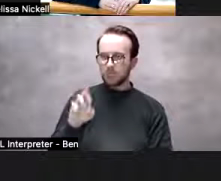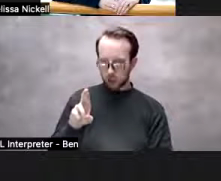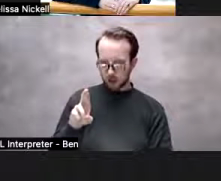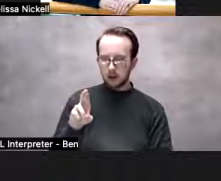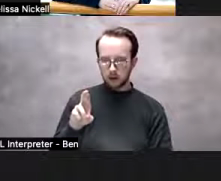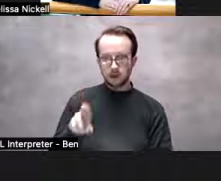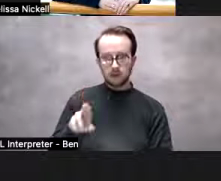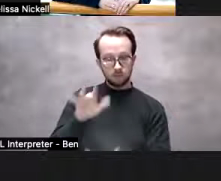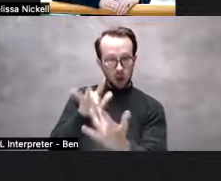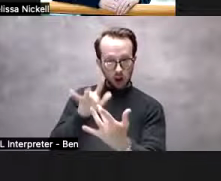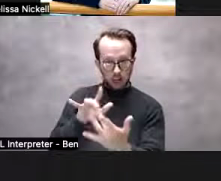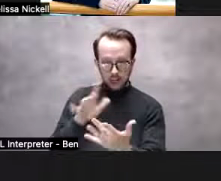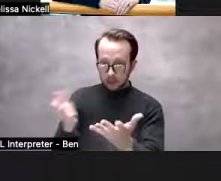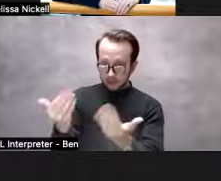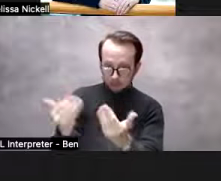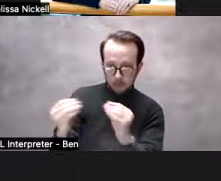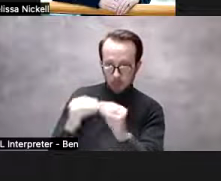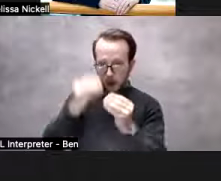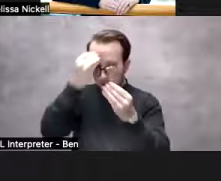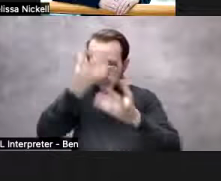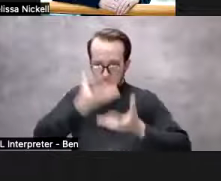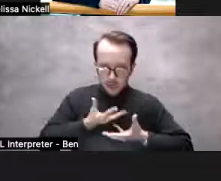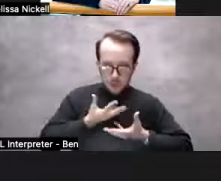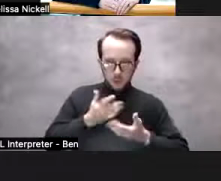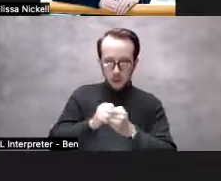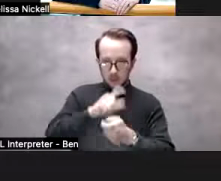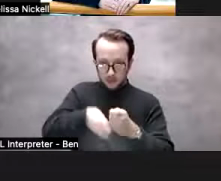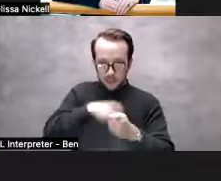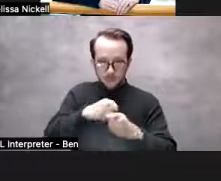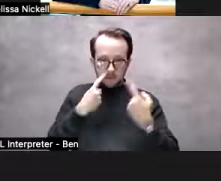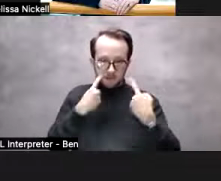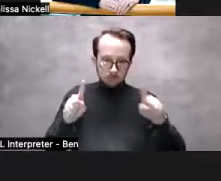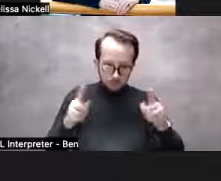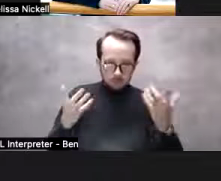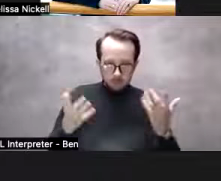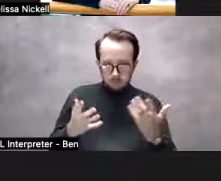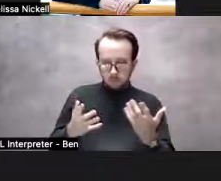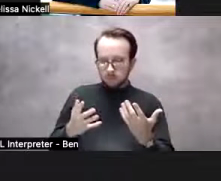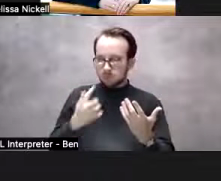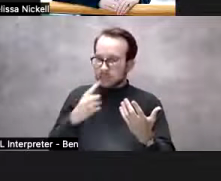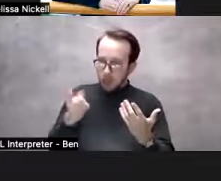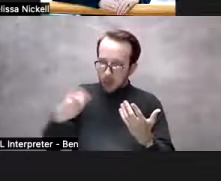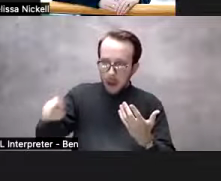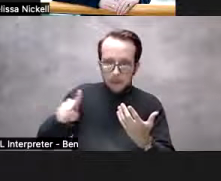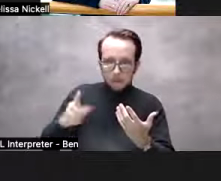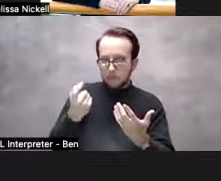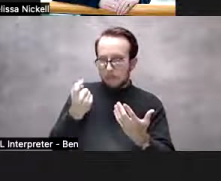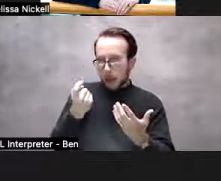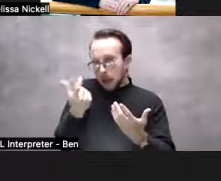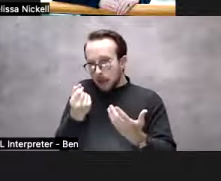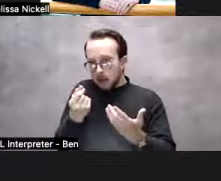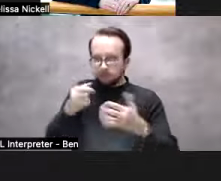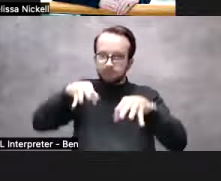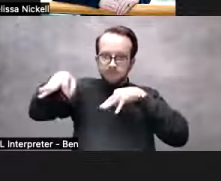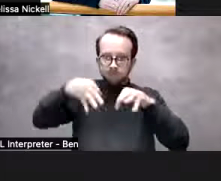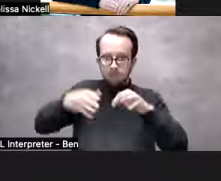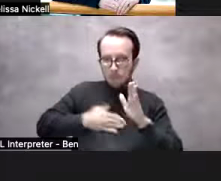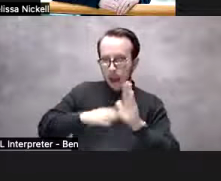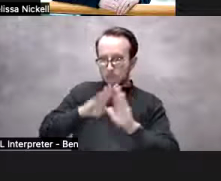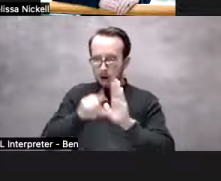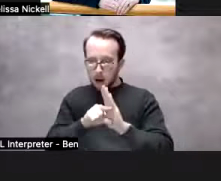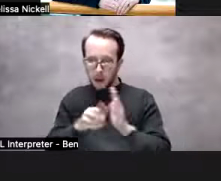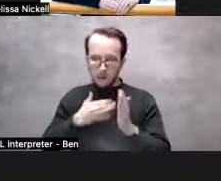more information about the particular announcement. If you want to tell the program officer a little bit about your research, and they can tell